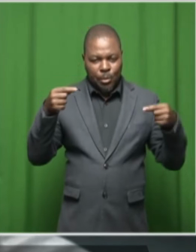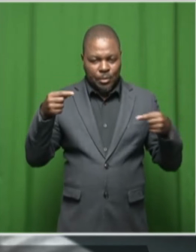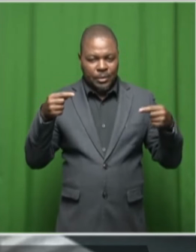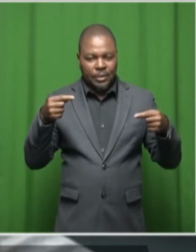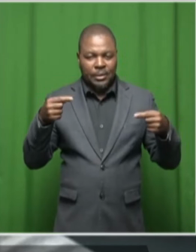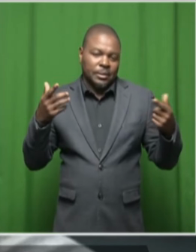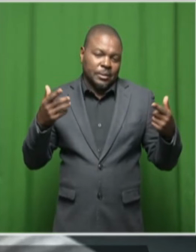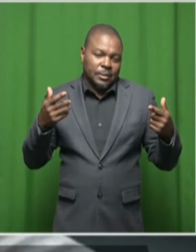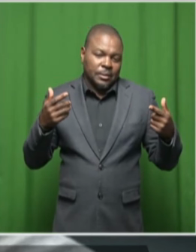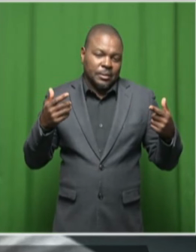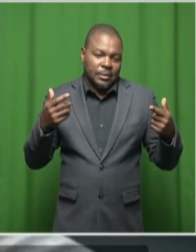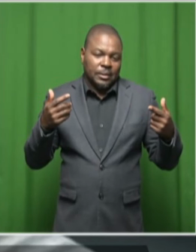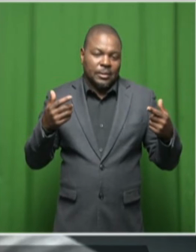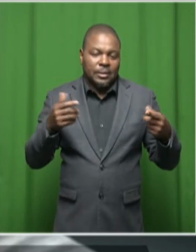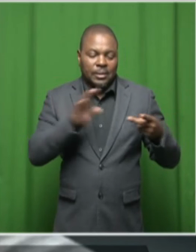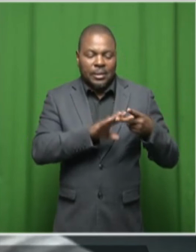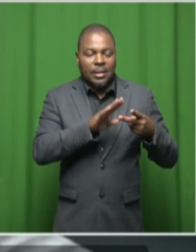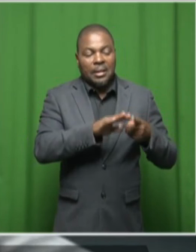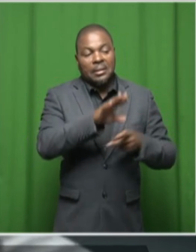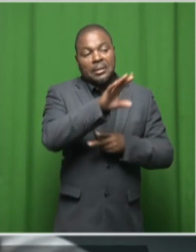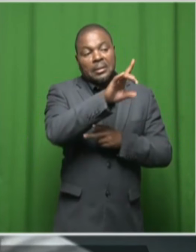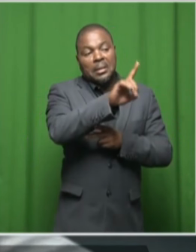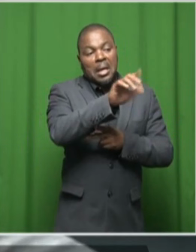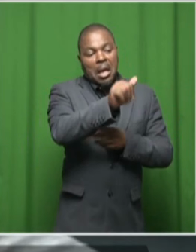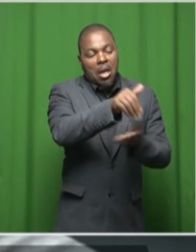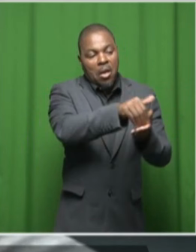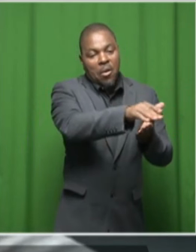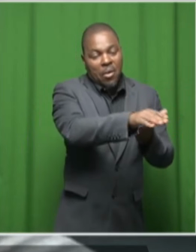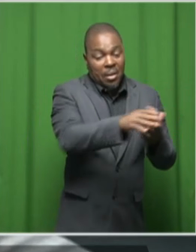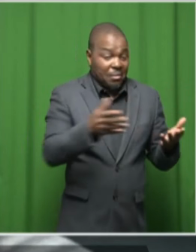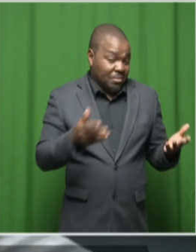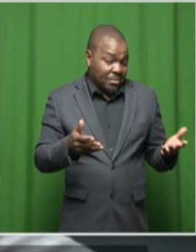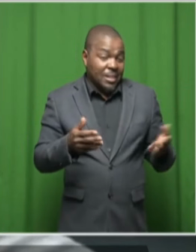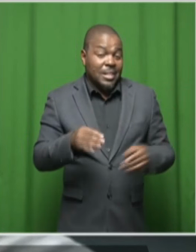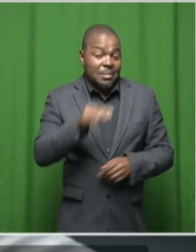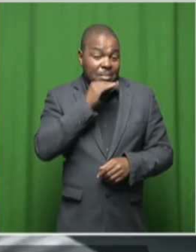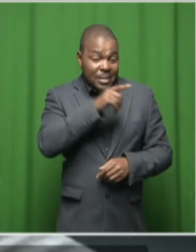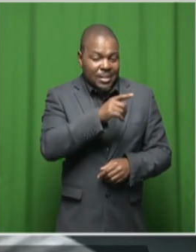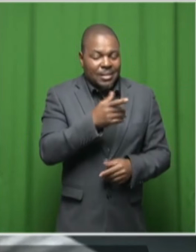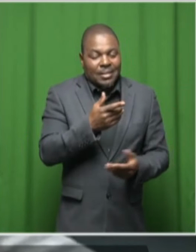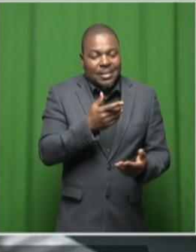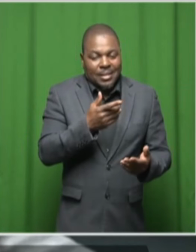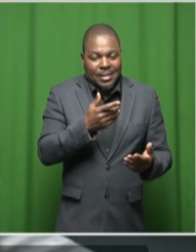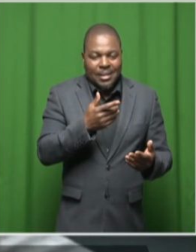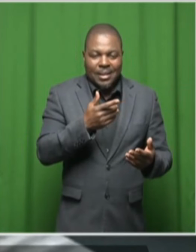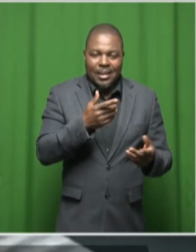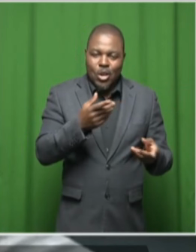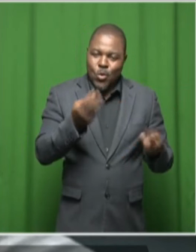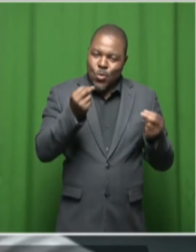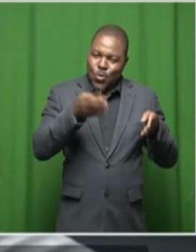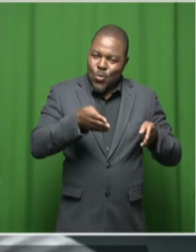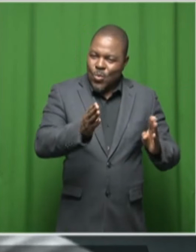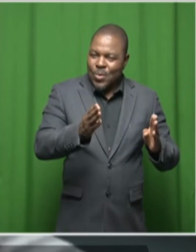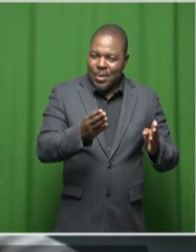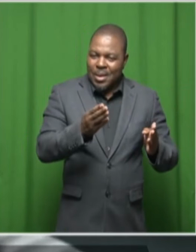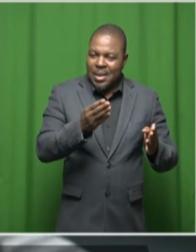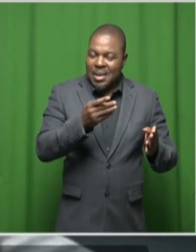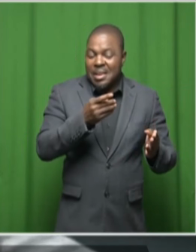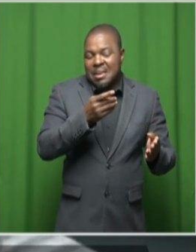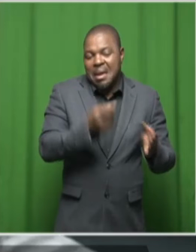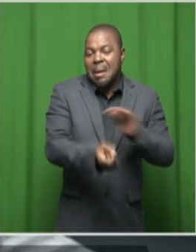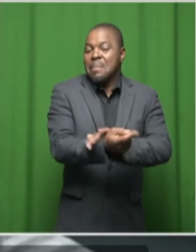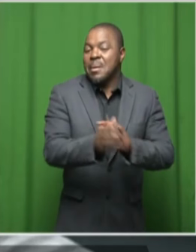displacing the Democratic Alliance, because that is going to bring new dynamics and may lead to